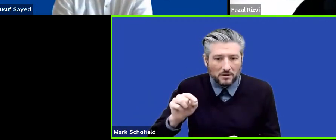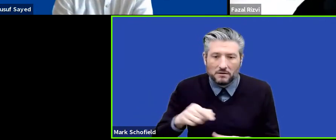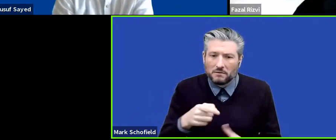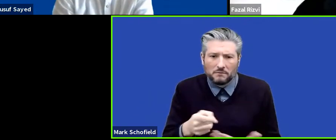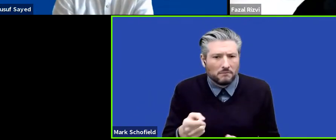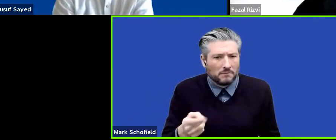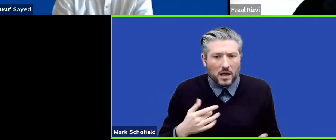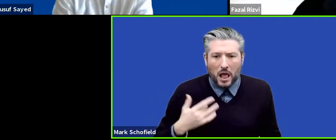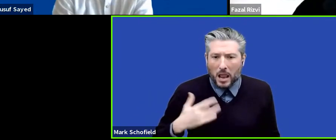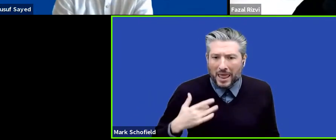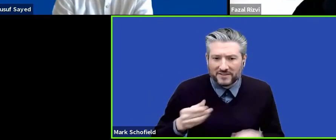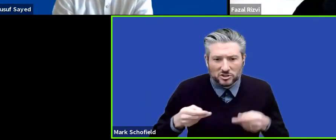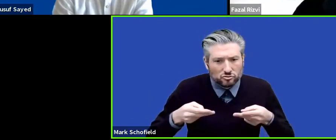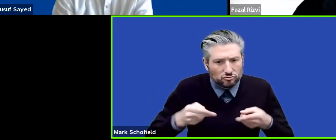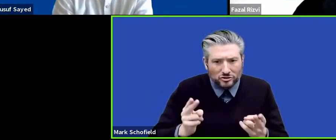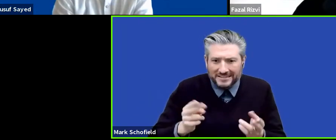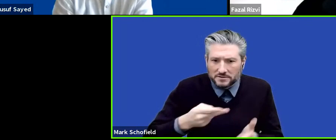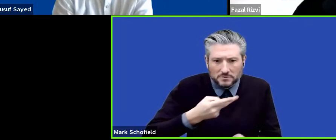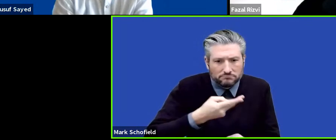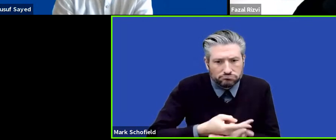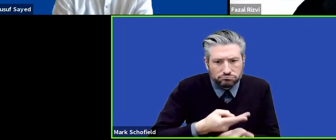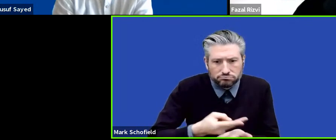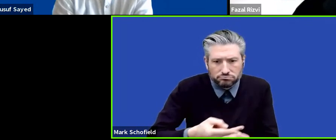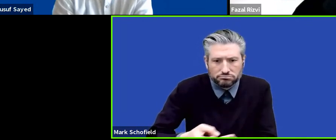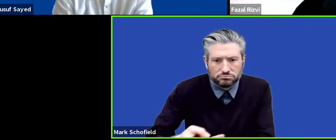They're living in very unreliable